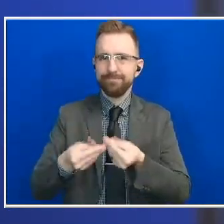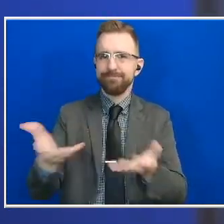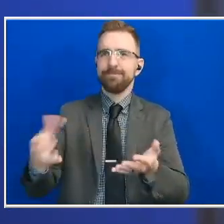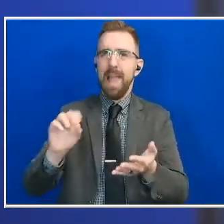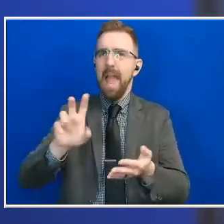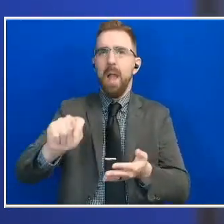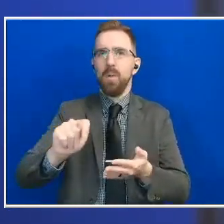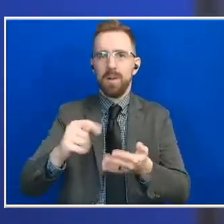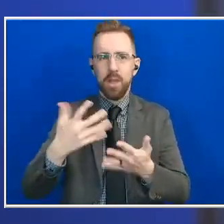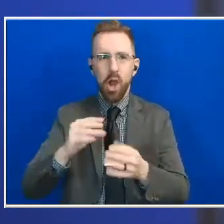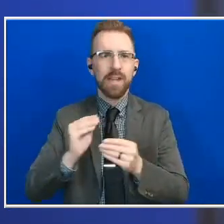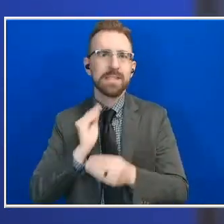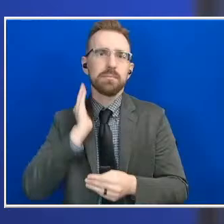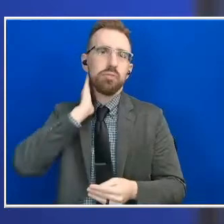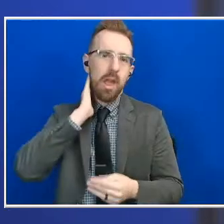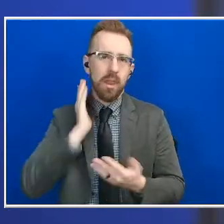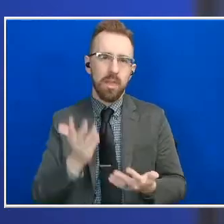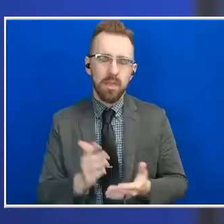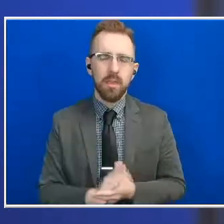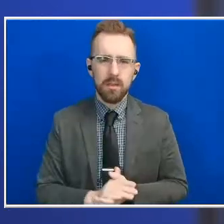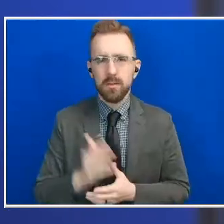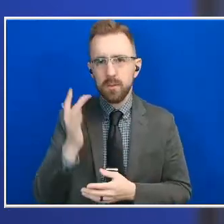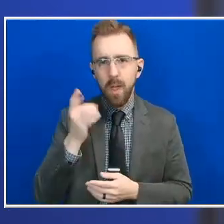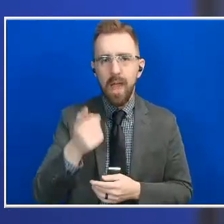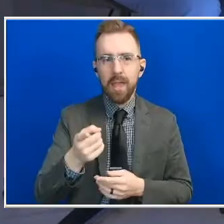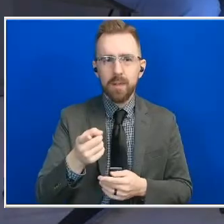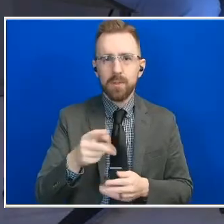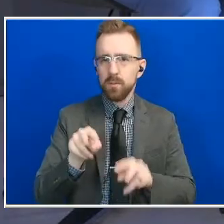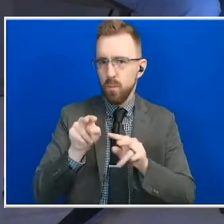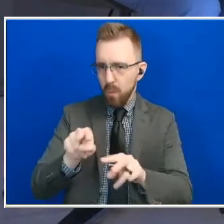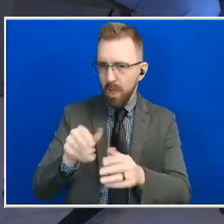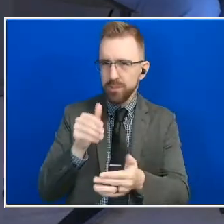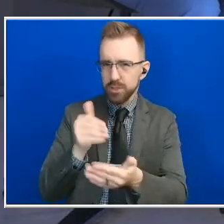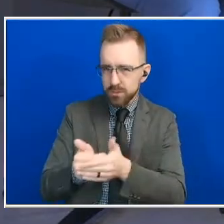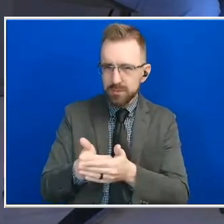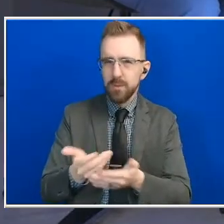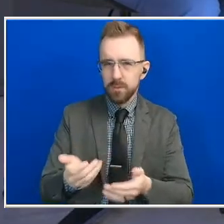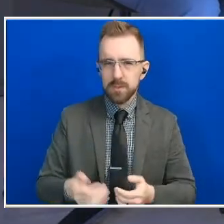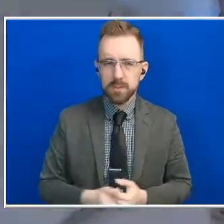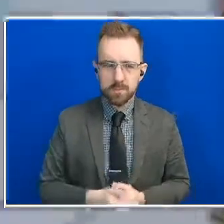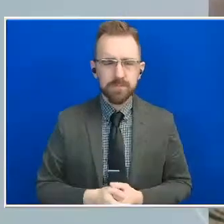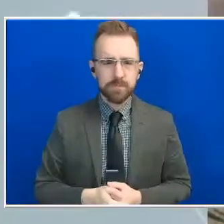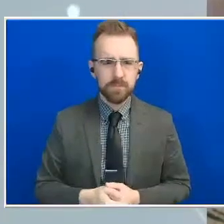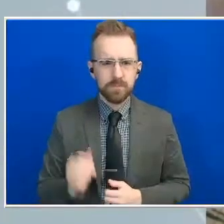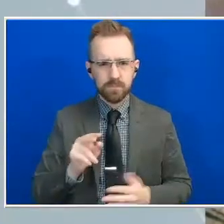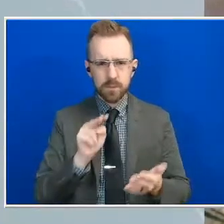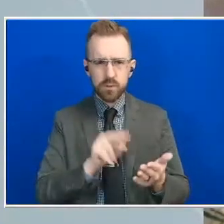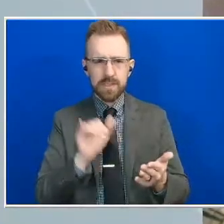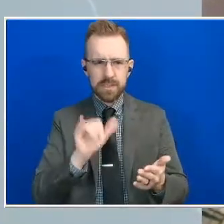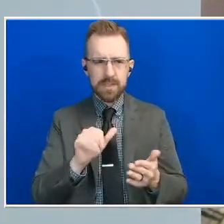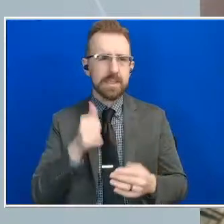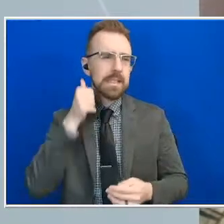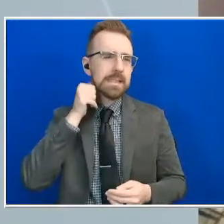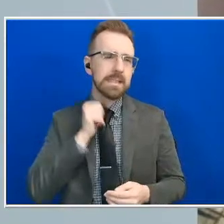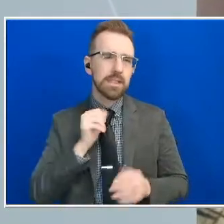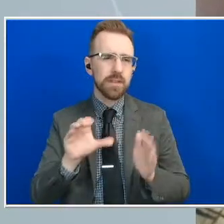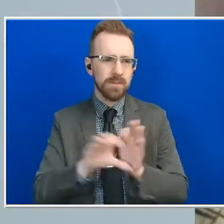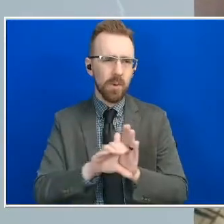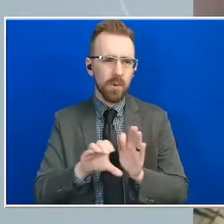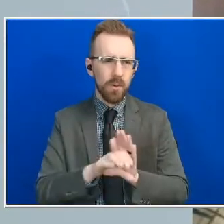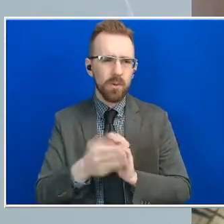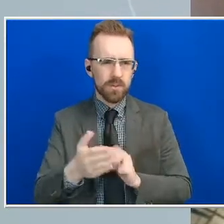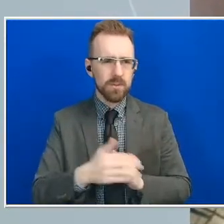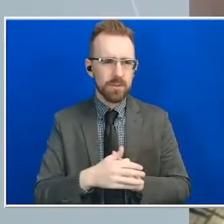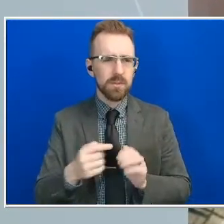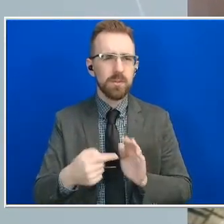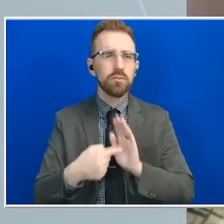nodes, which is why he was being watched so carefully. Let's look at these incision photos. Sure. A little show and tell here.